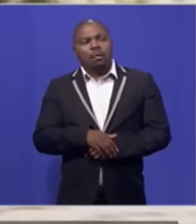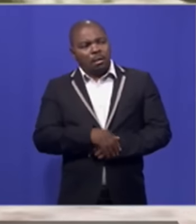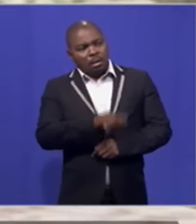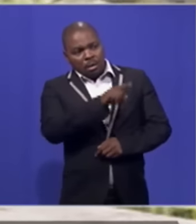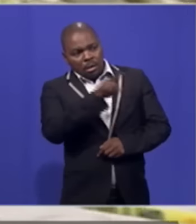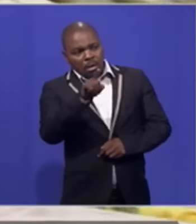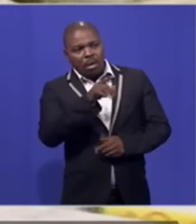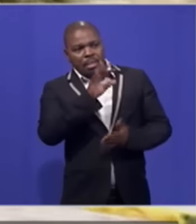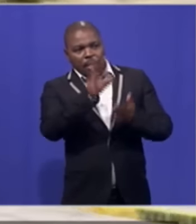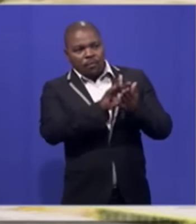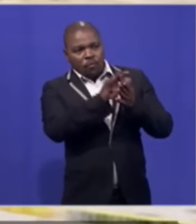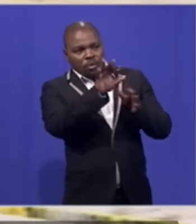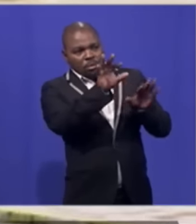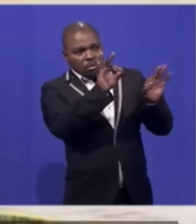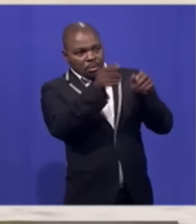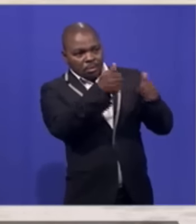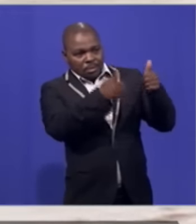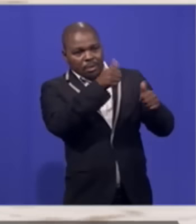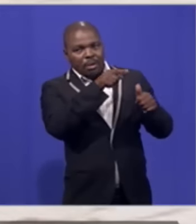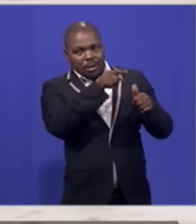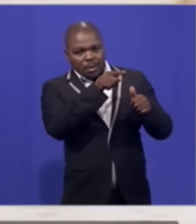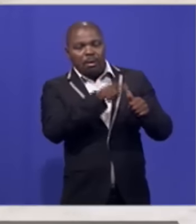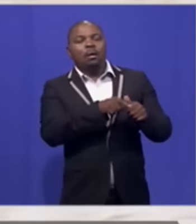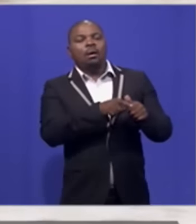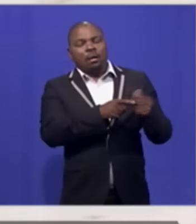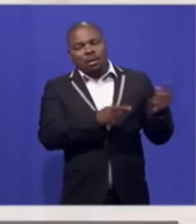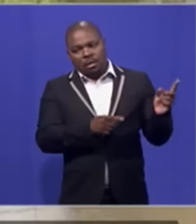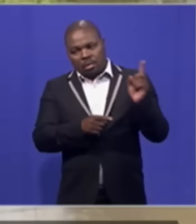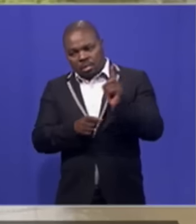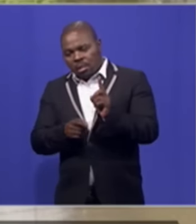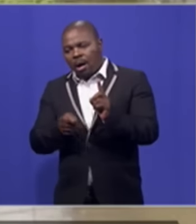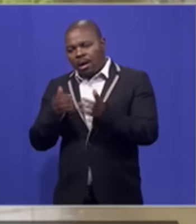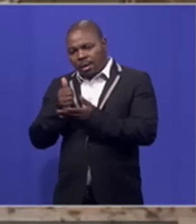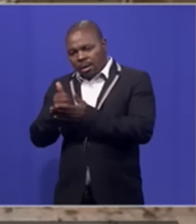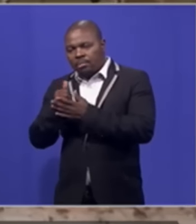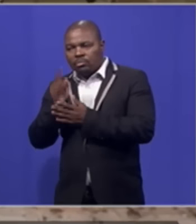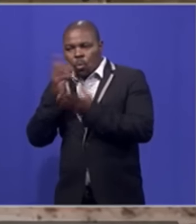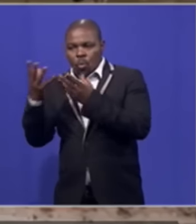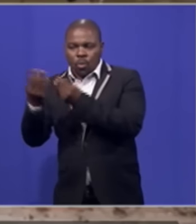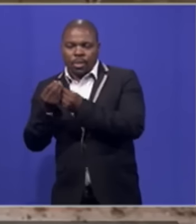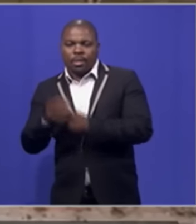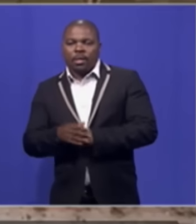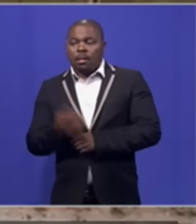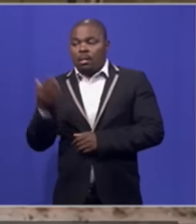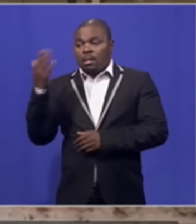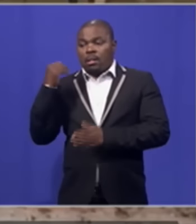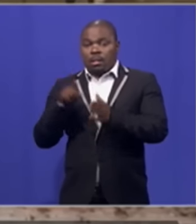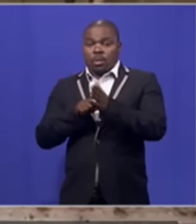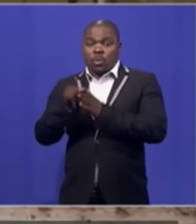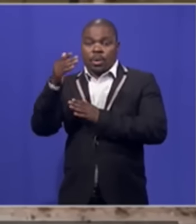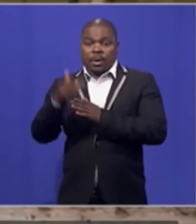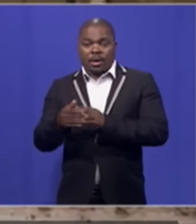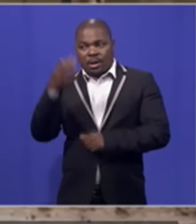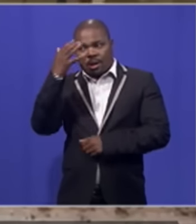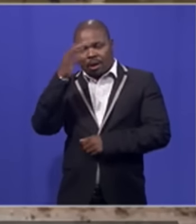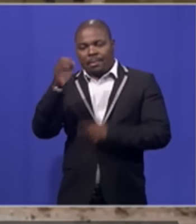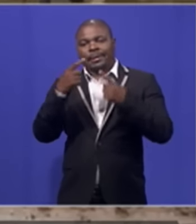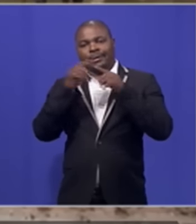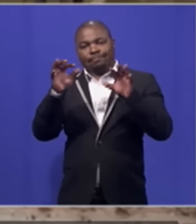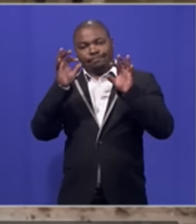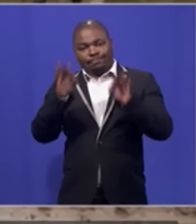have elected in key positions are there with them. Mafelong a sa tswa feta a beke mmuso o tlalehile semolao